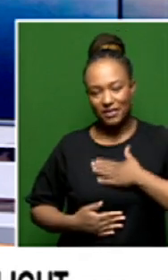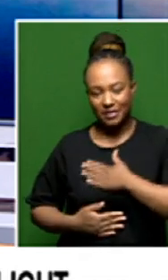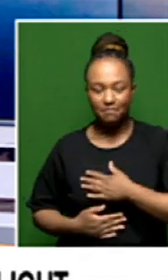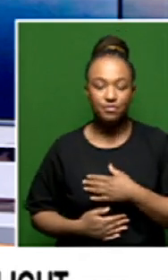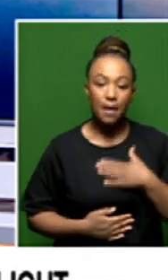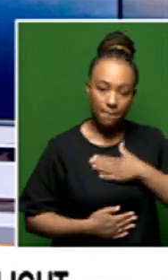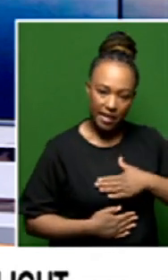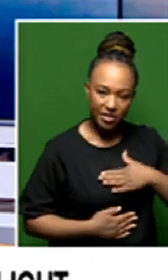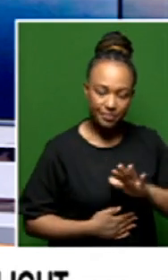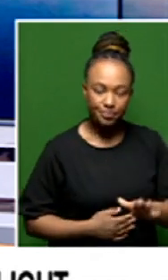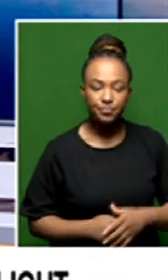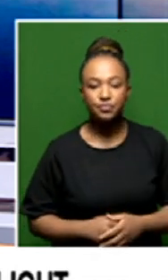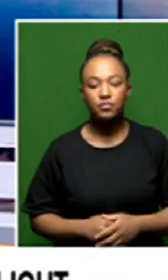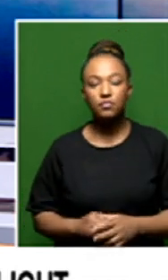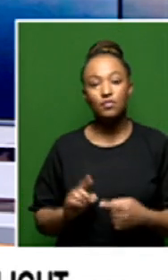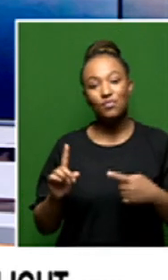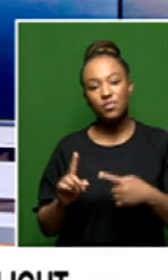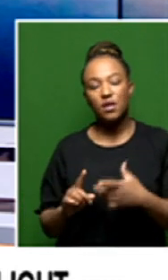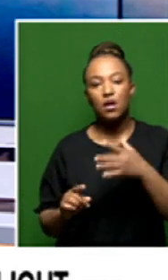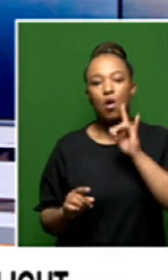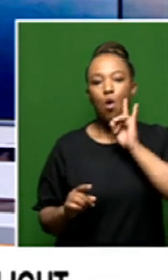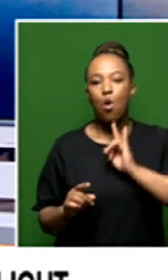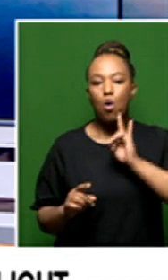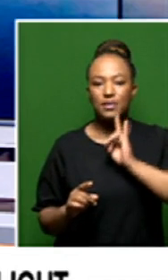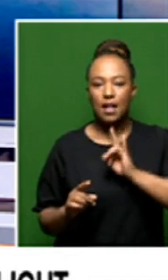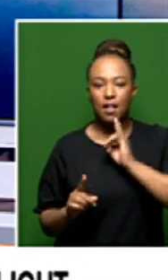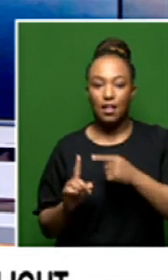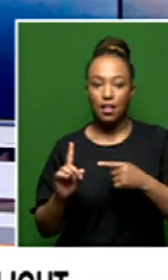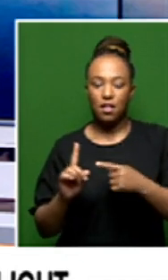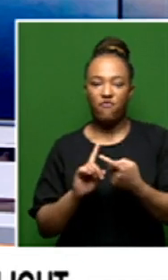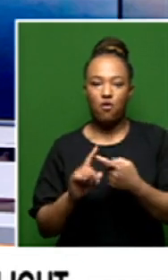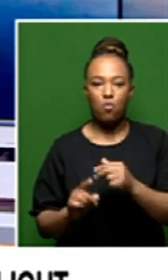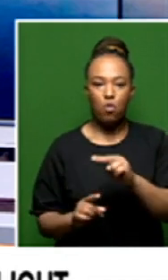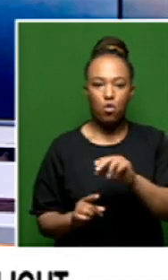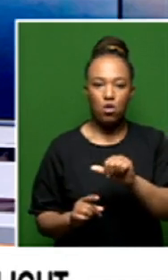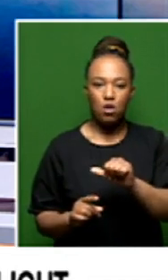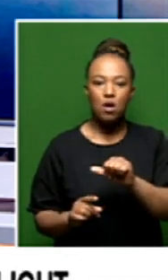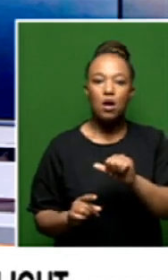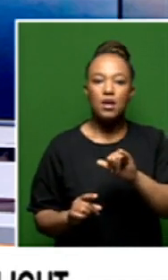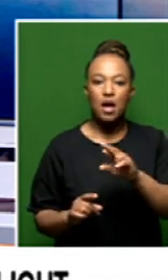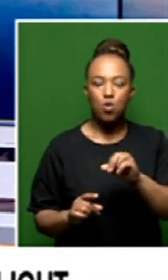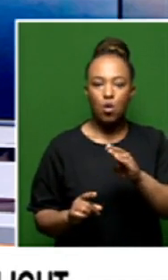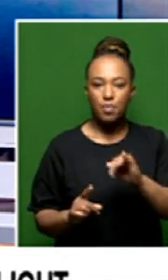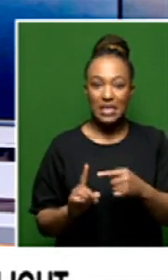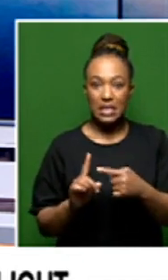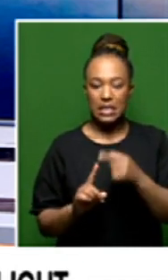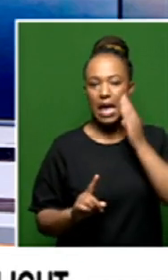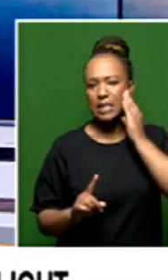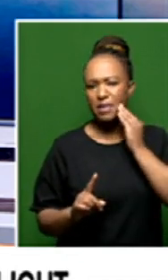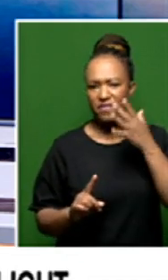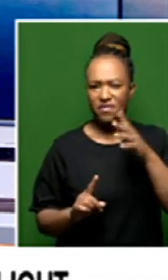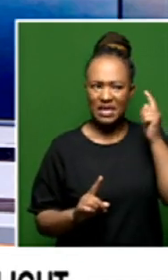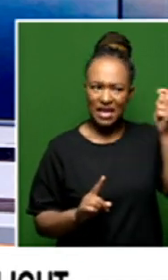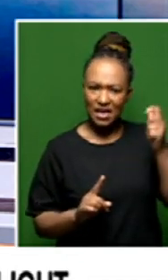So, Janine talking to us from her hotel room in Nairobi in Kenya, about her experience that she's encountered with